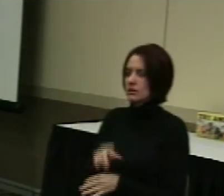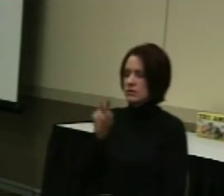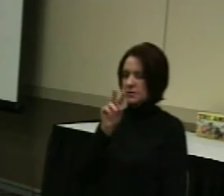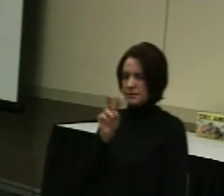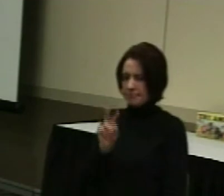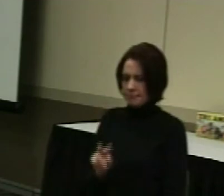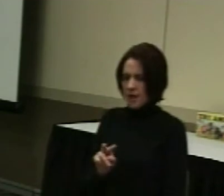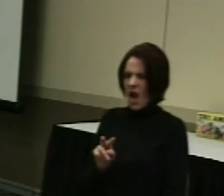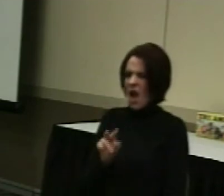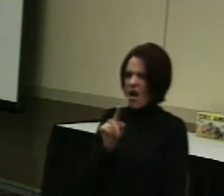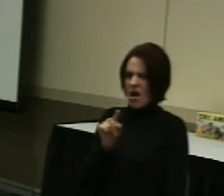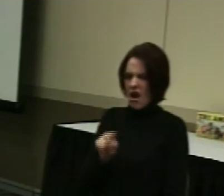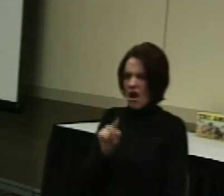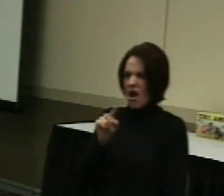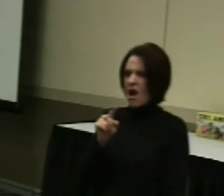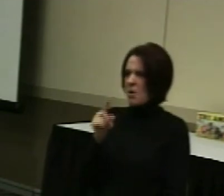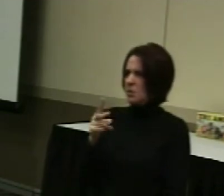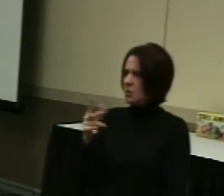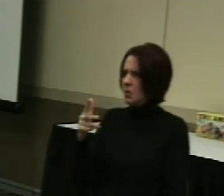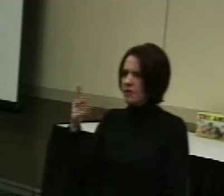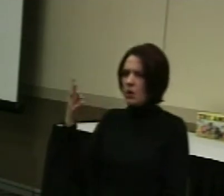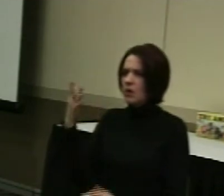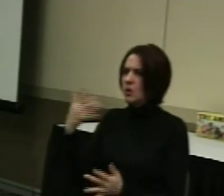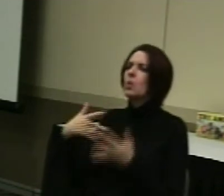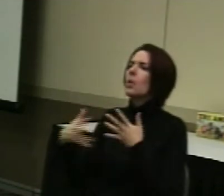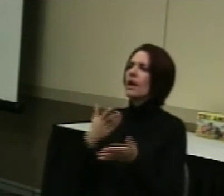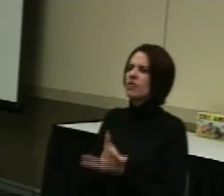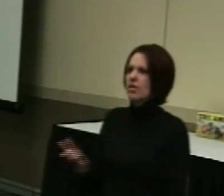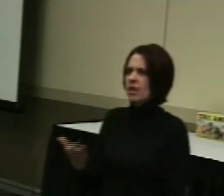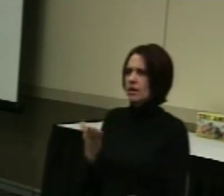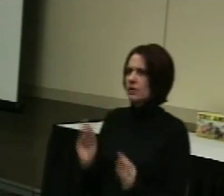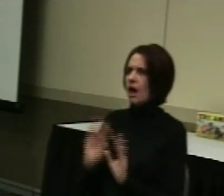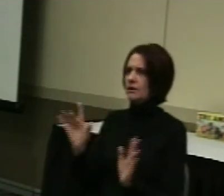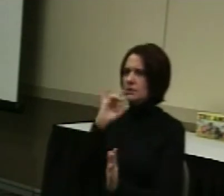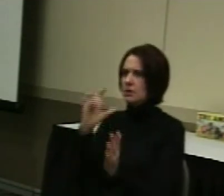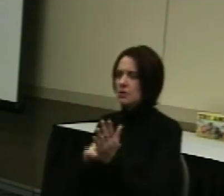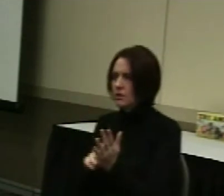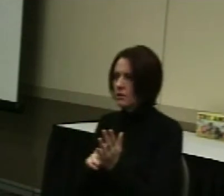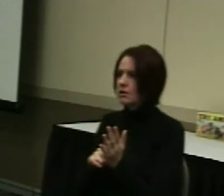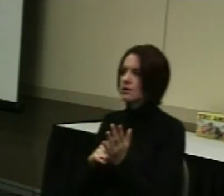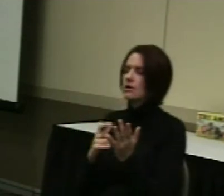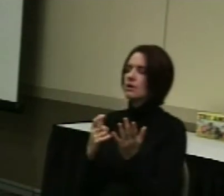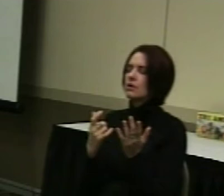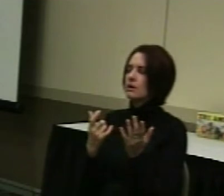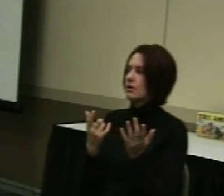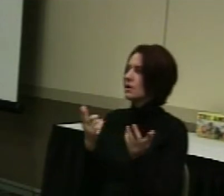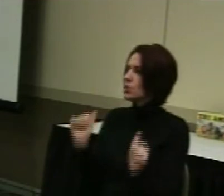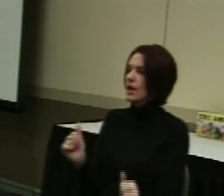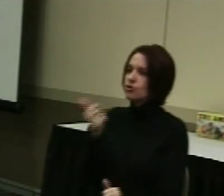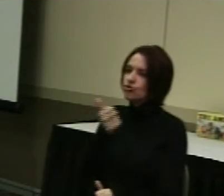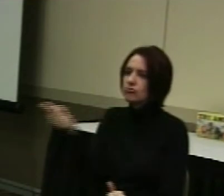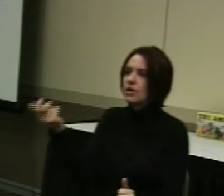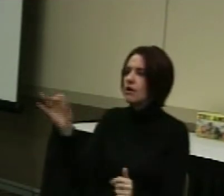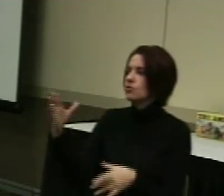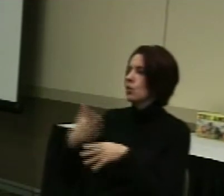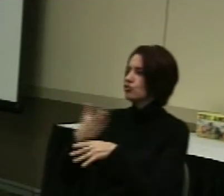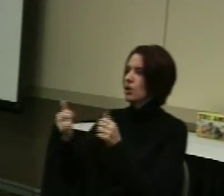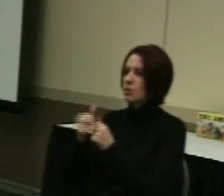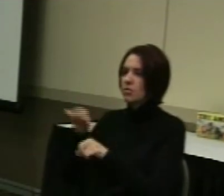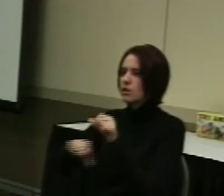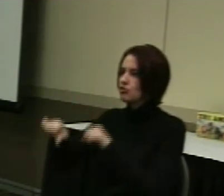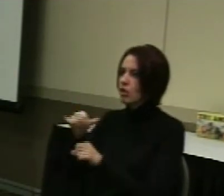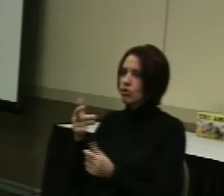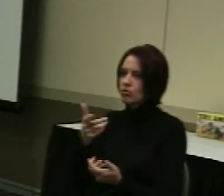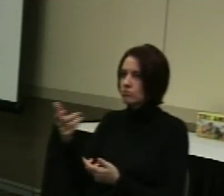this one thing, two things, three things, four things. You could obviously do it by yourself, or you could share with one another.